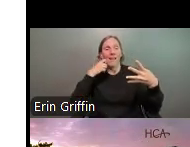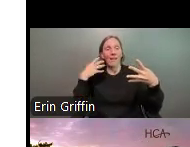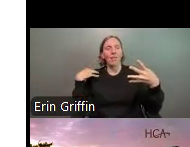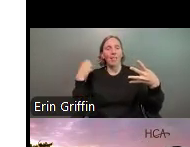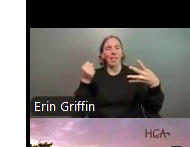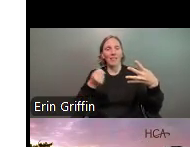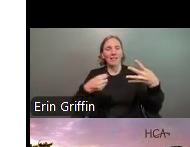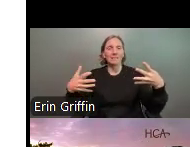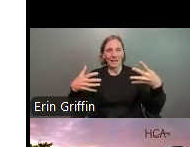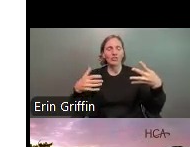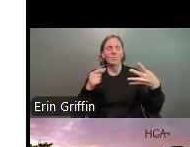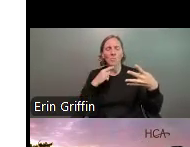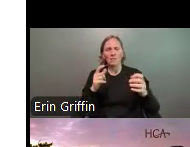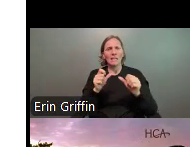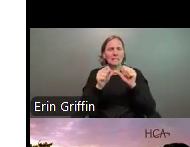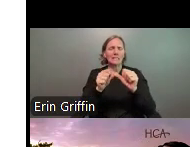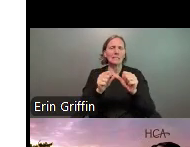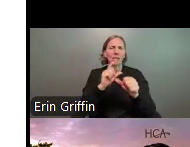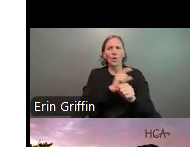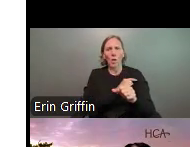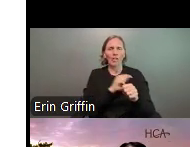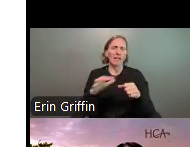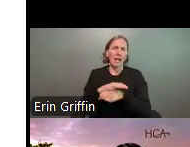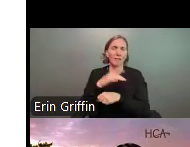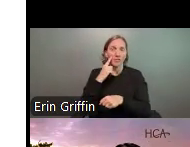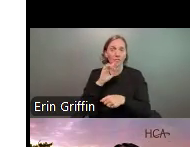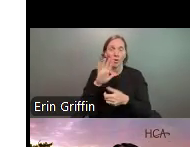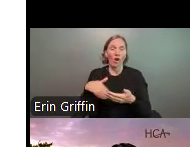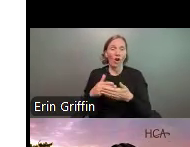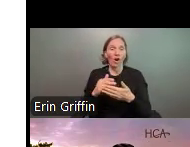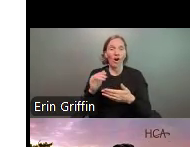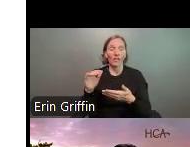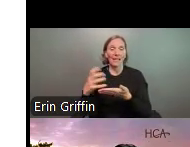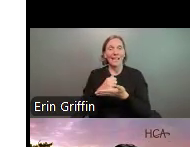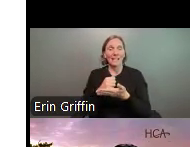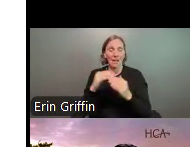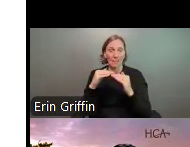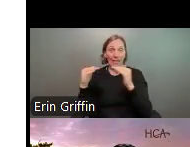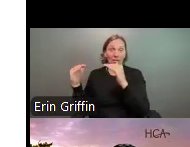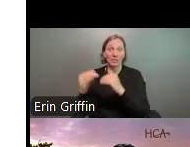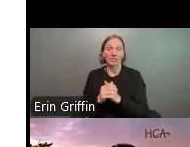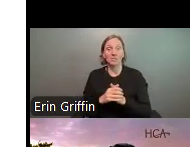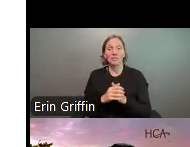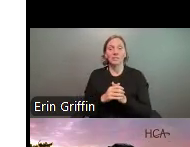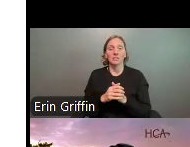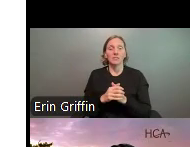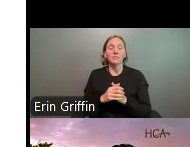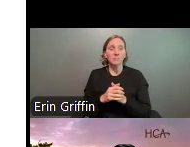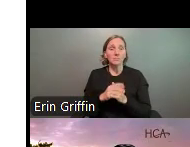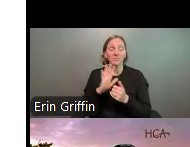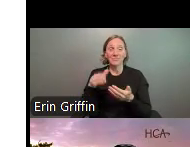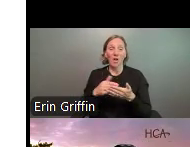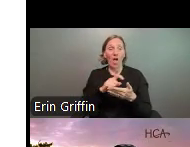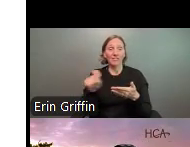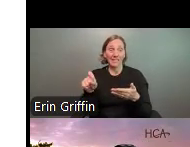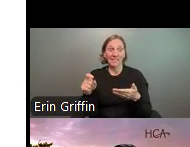consistent and quality coverage for Washingtonians at every income level and addressing all of their social determinants of health needs. And we're